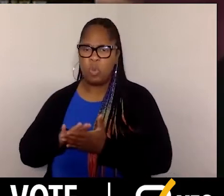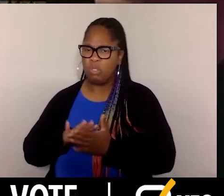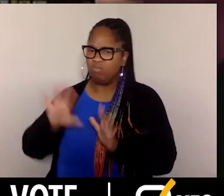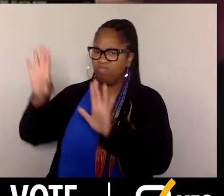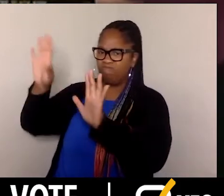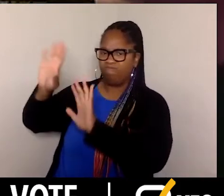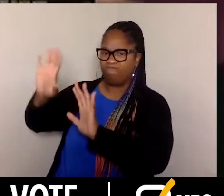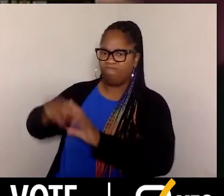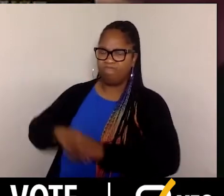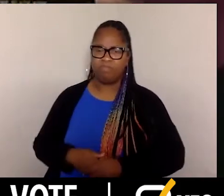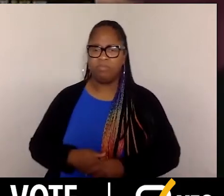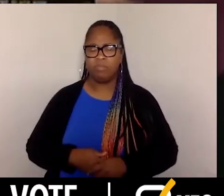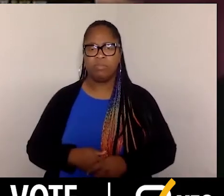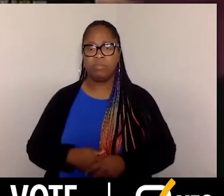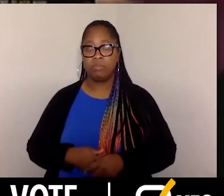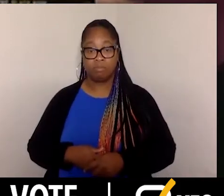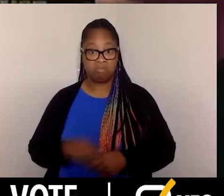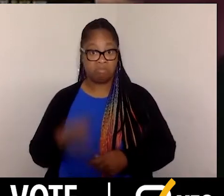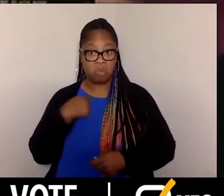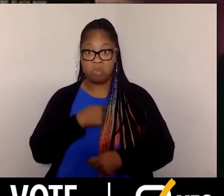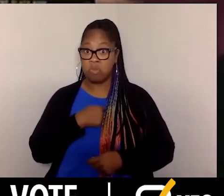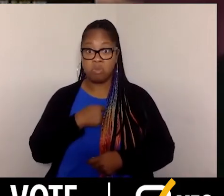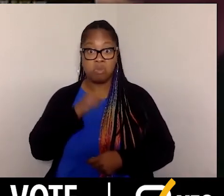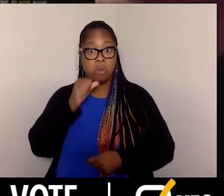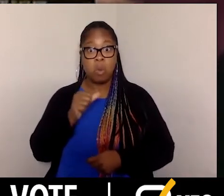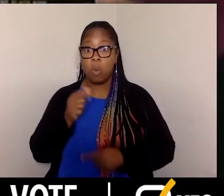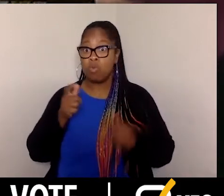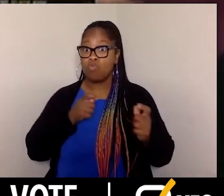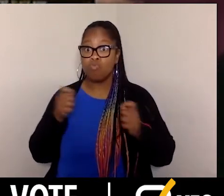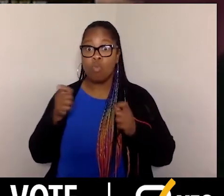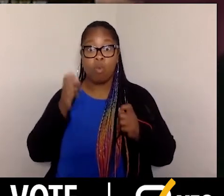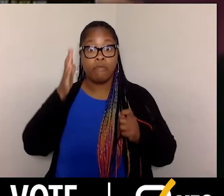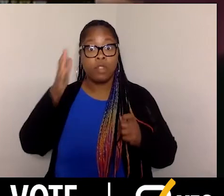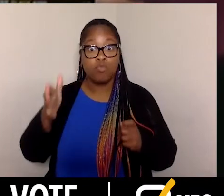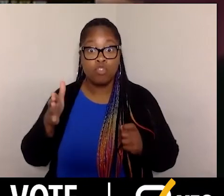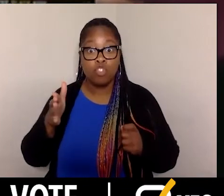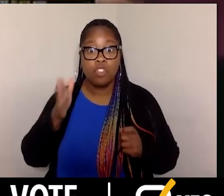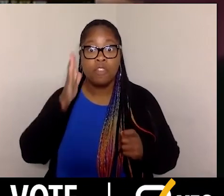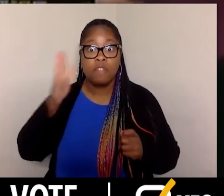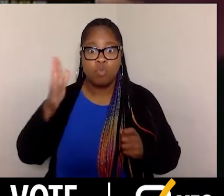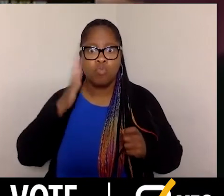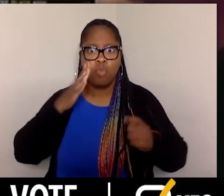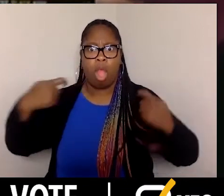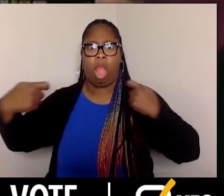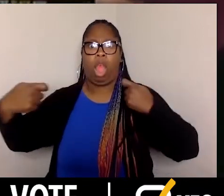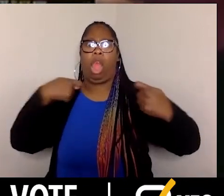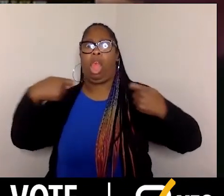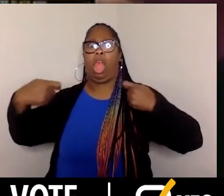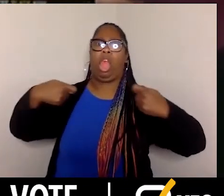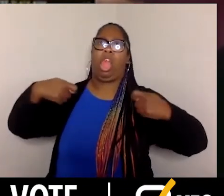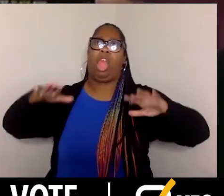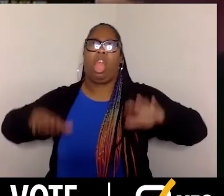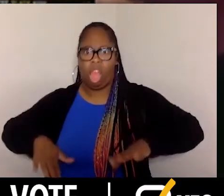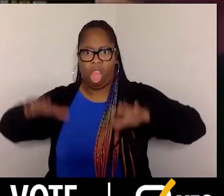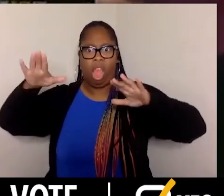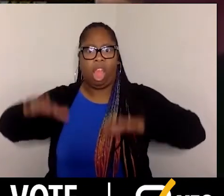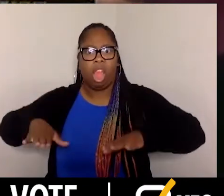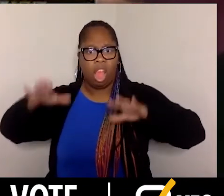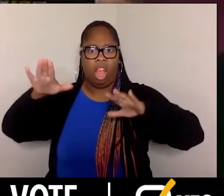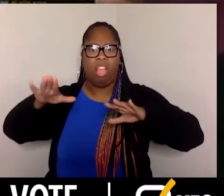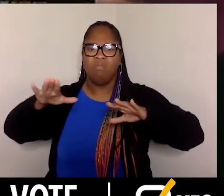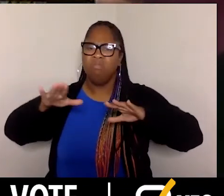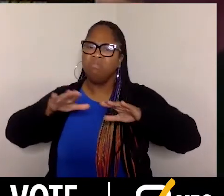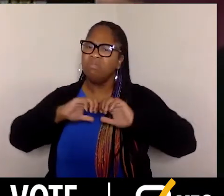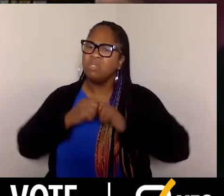If we don't control our future will control us. So how do we take